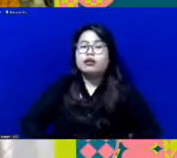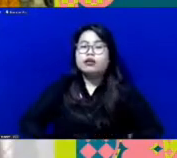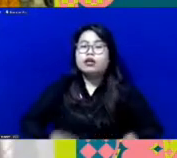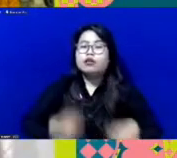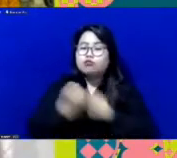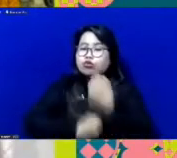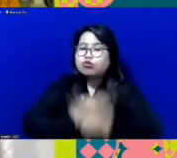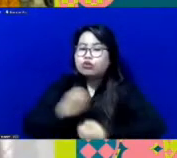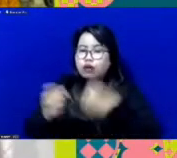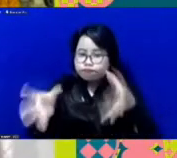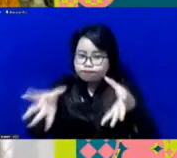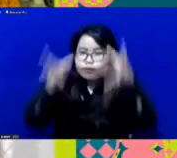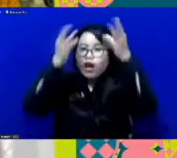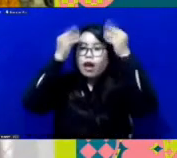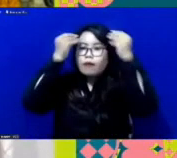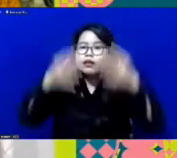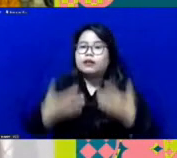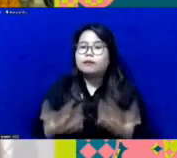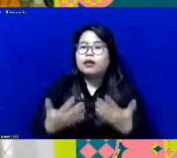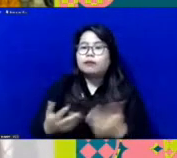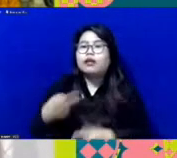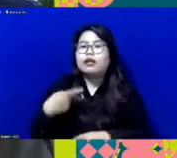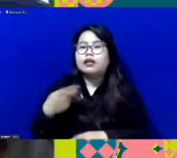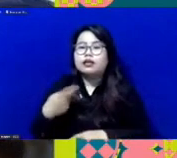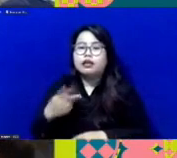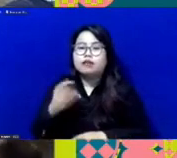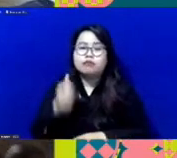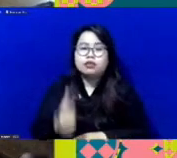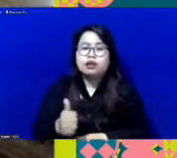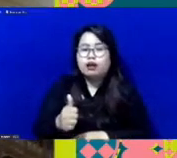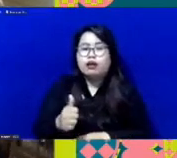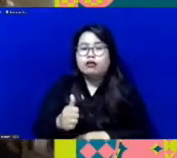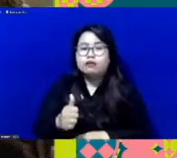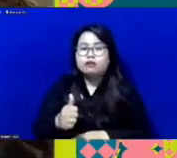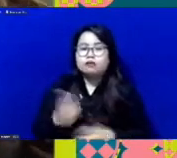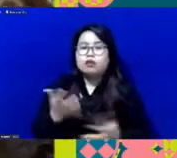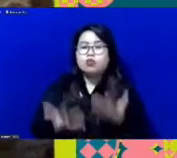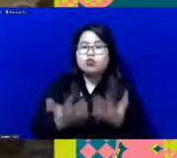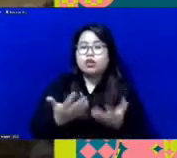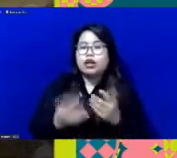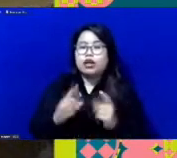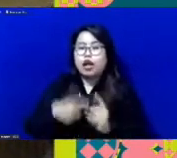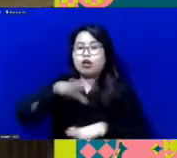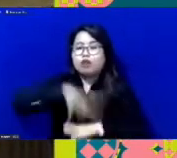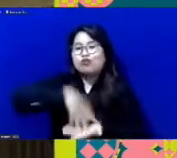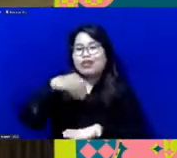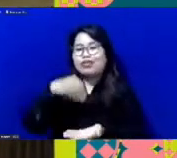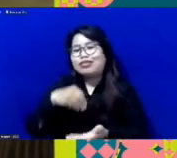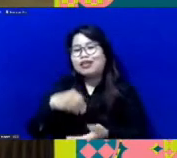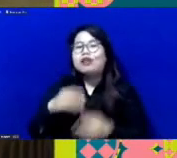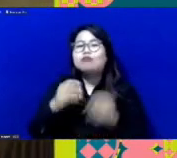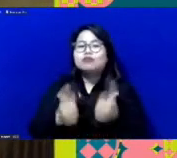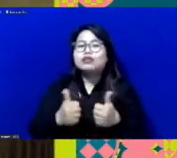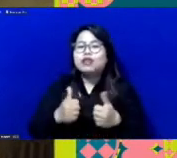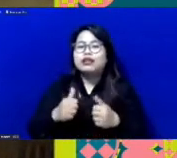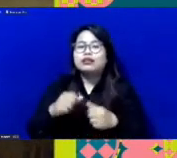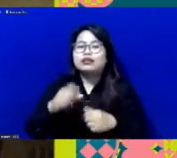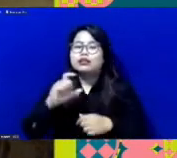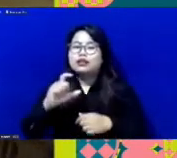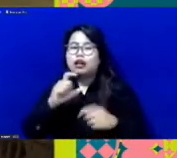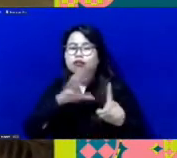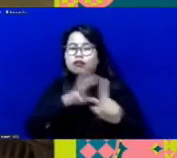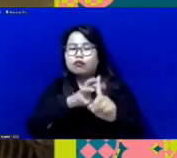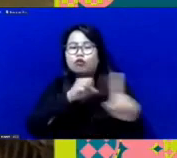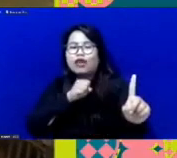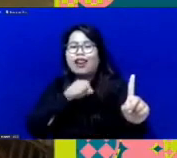be partly and probably even at the center to actually become a model. Because we in Indonesia actually consisted of